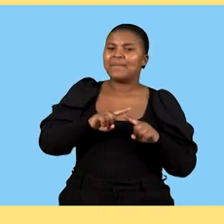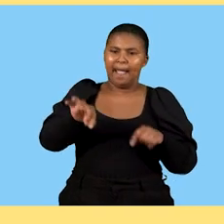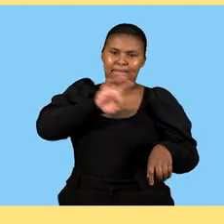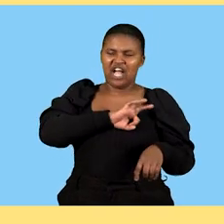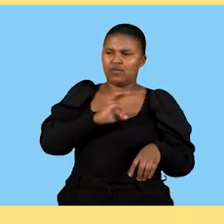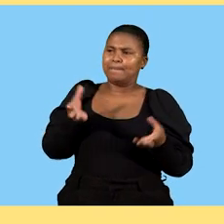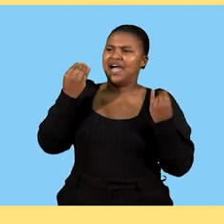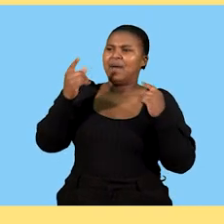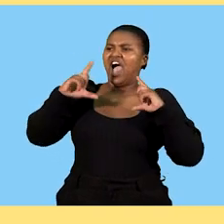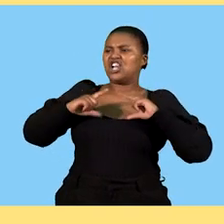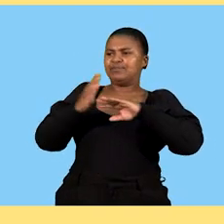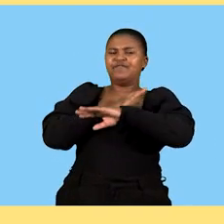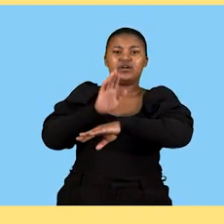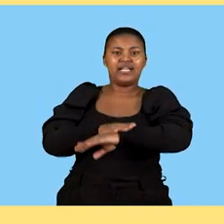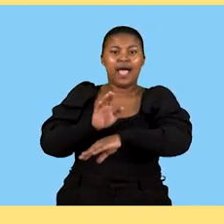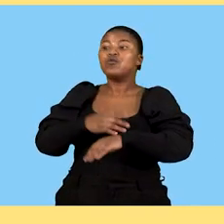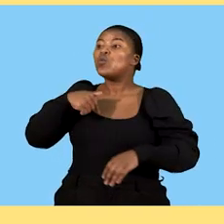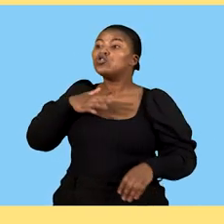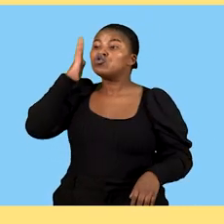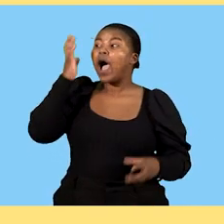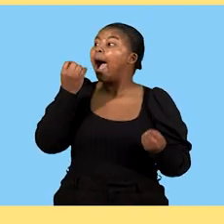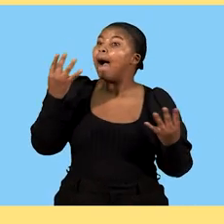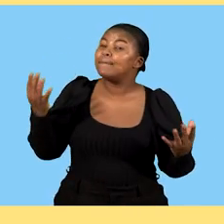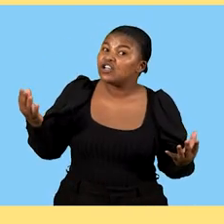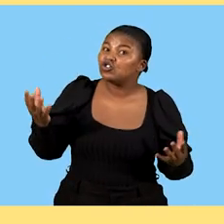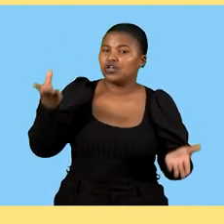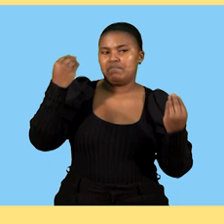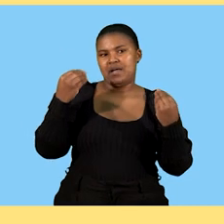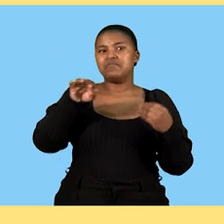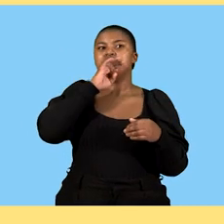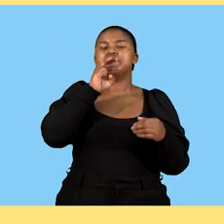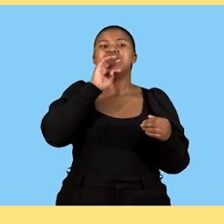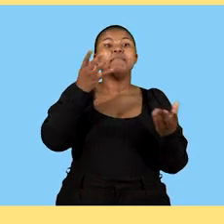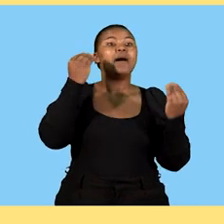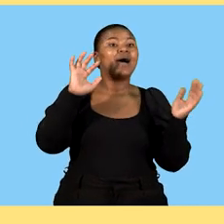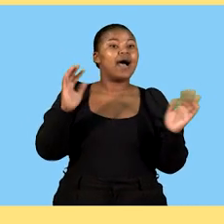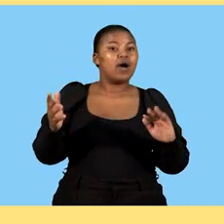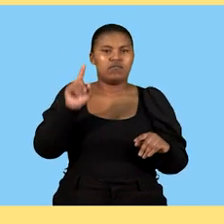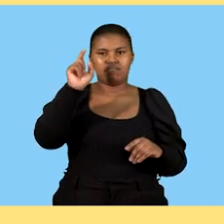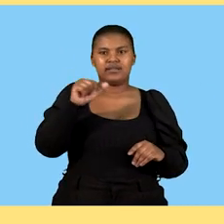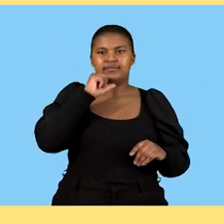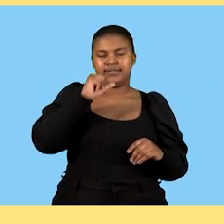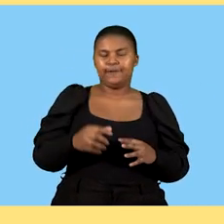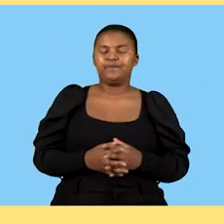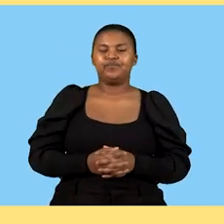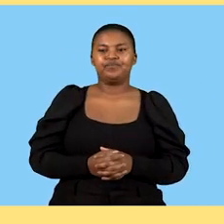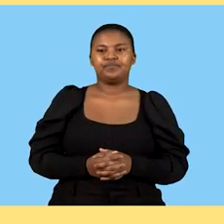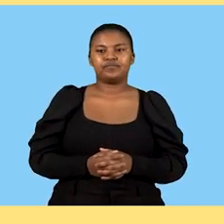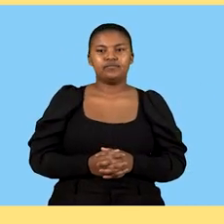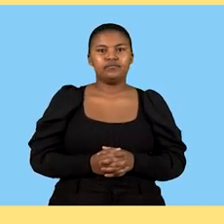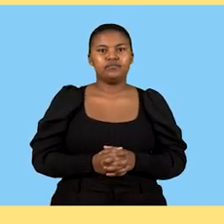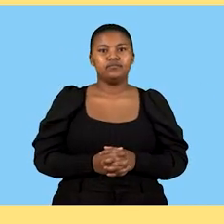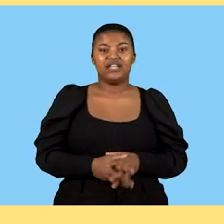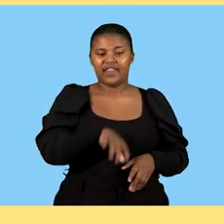balance, 11,400. Now, this is now an expense, and it reads, on the